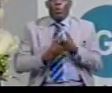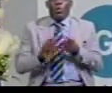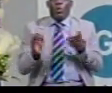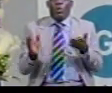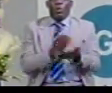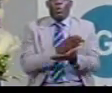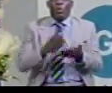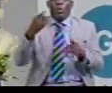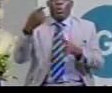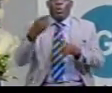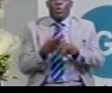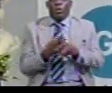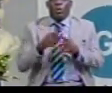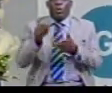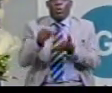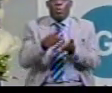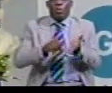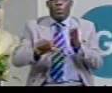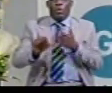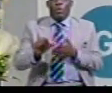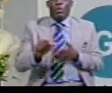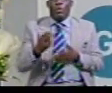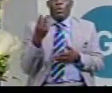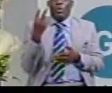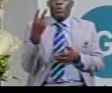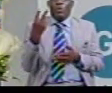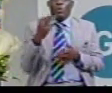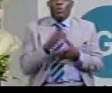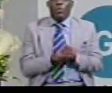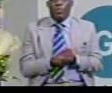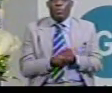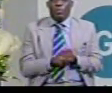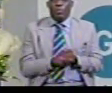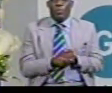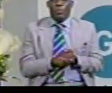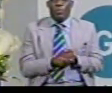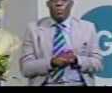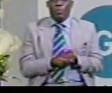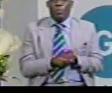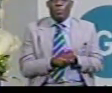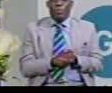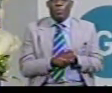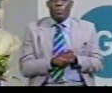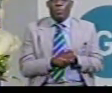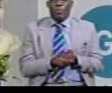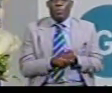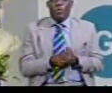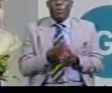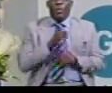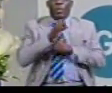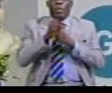chanter page 2. Yes, at Calvary.